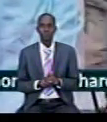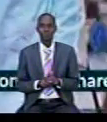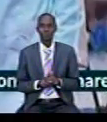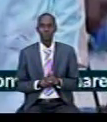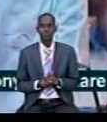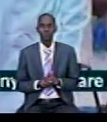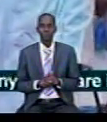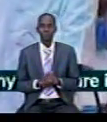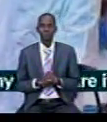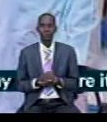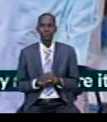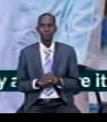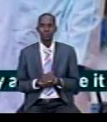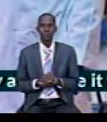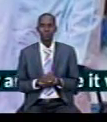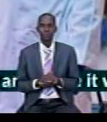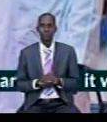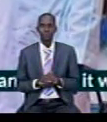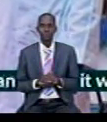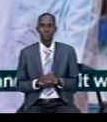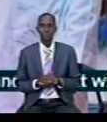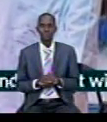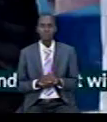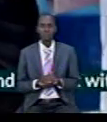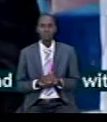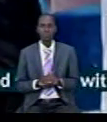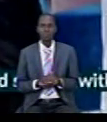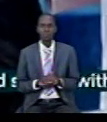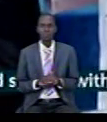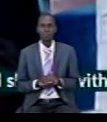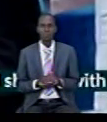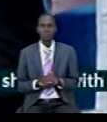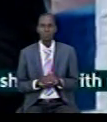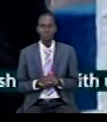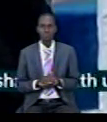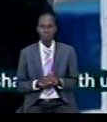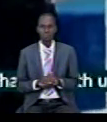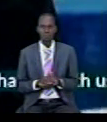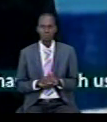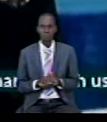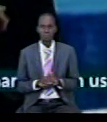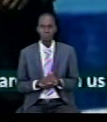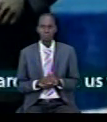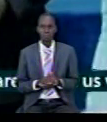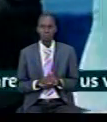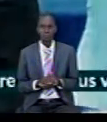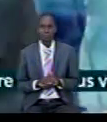Her name is Hanatu Ilya from Mariga, Tasha Amali village.